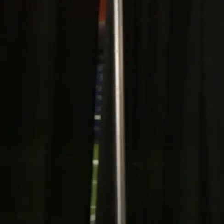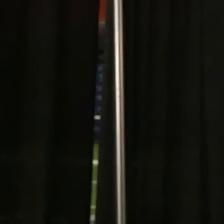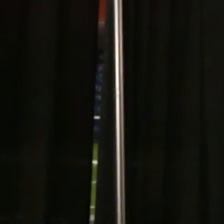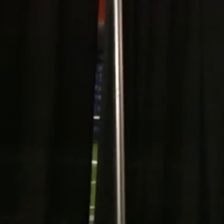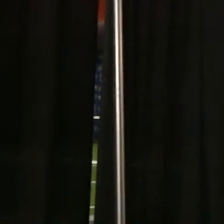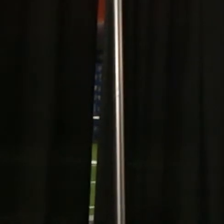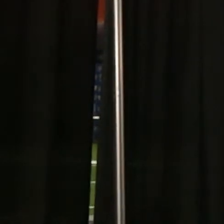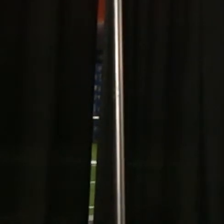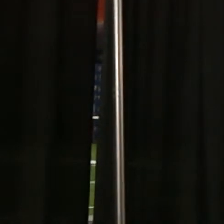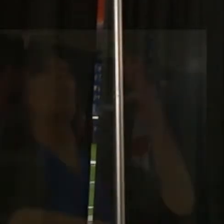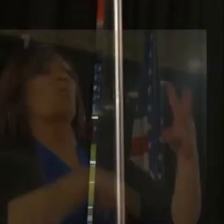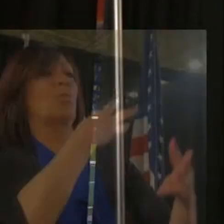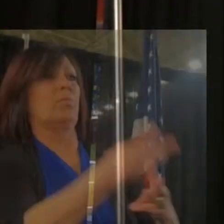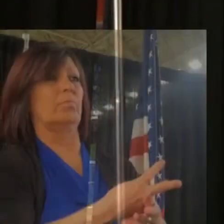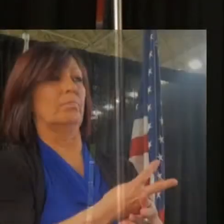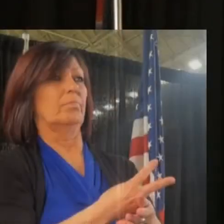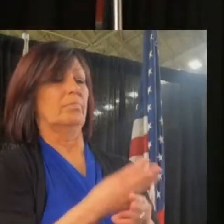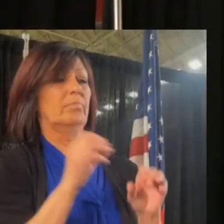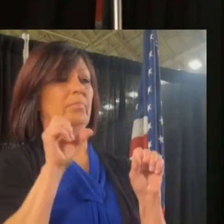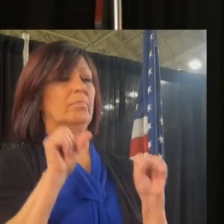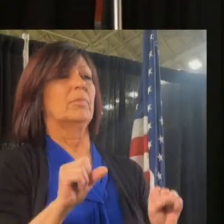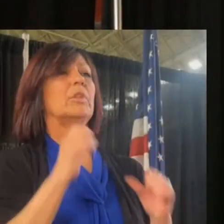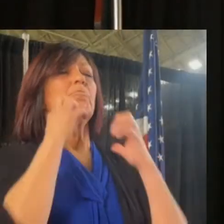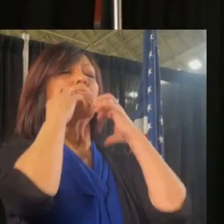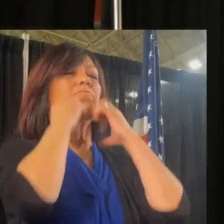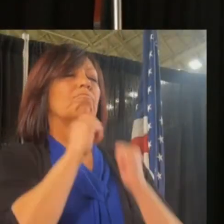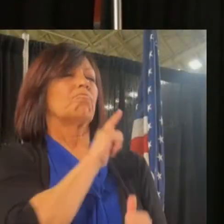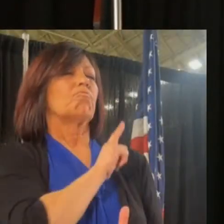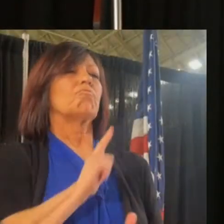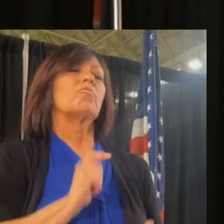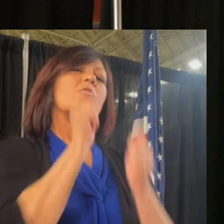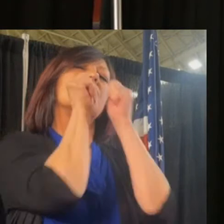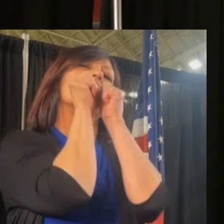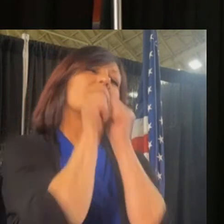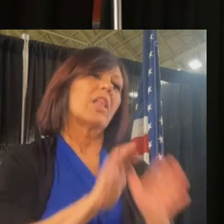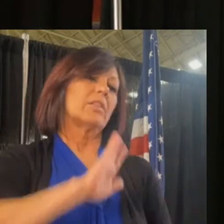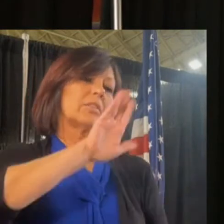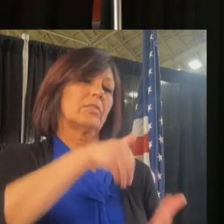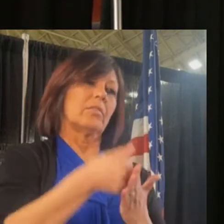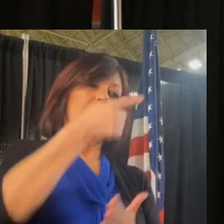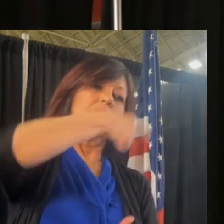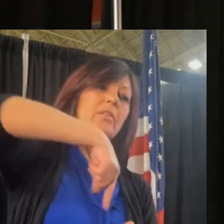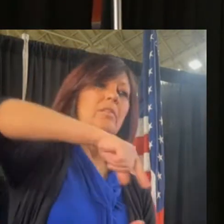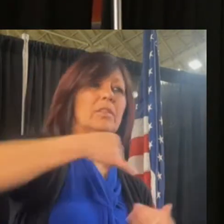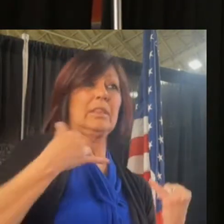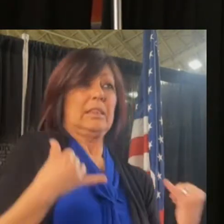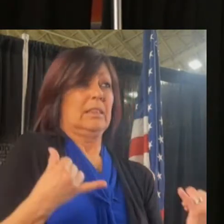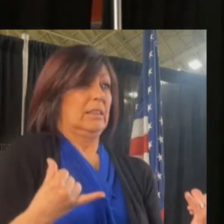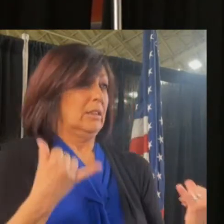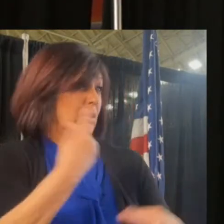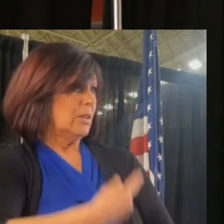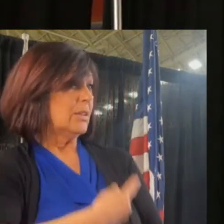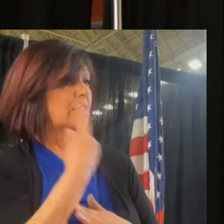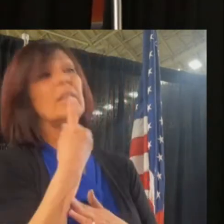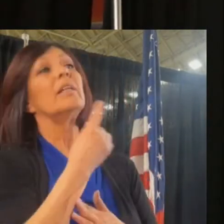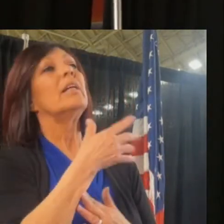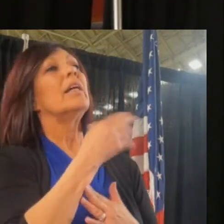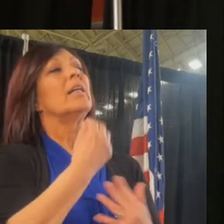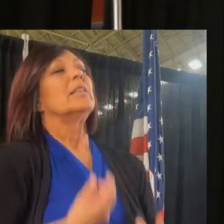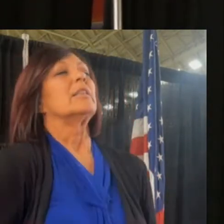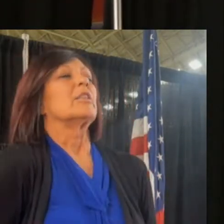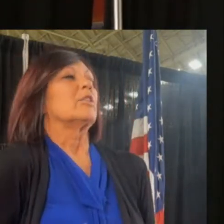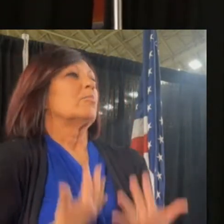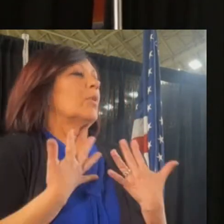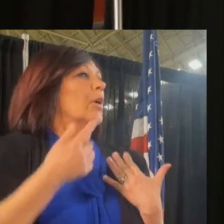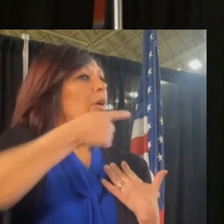the Western world. May the gracious Lord bless all of us gathered here today and inspire